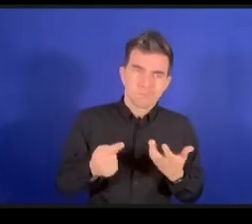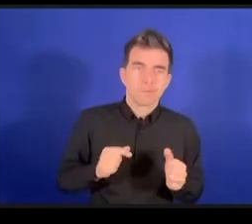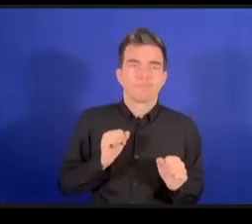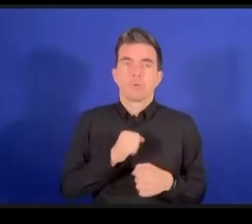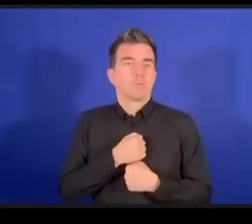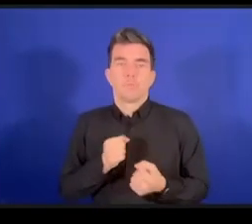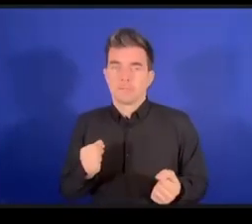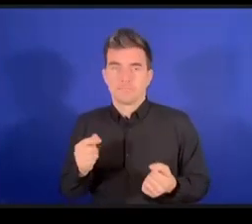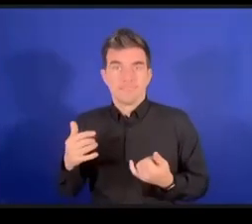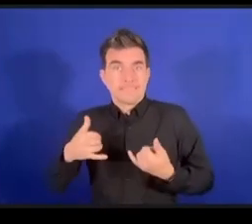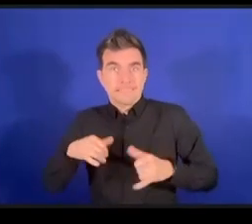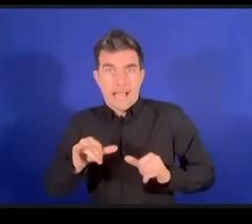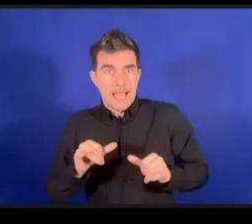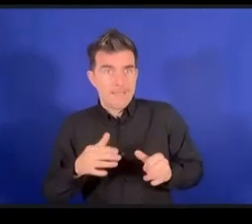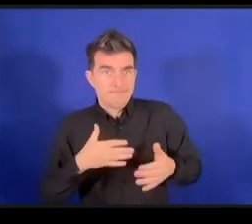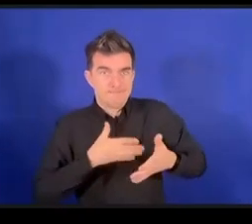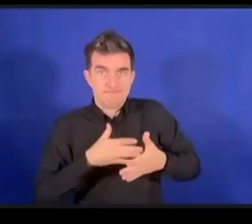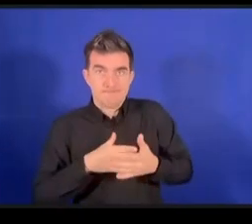processes.